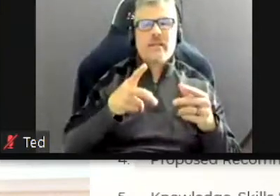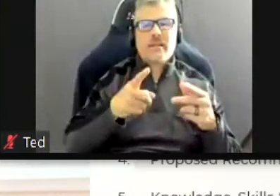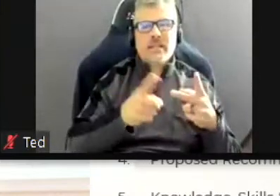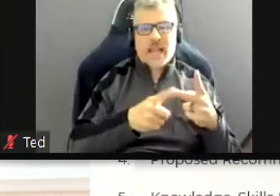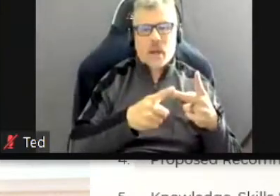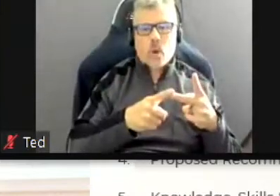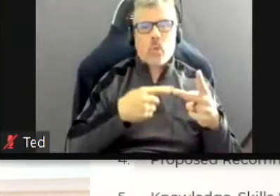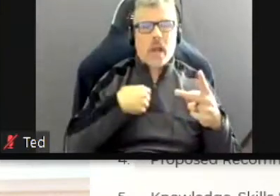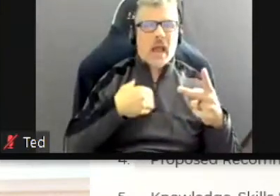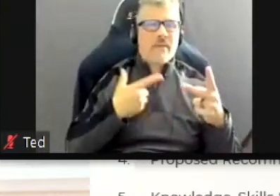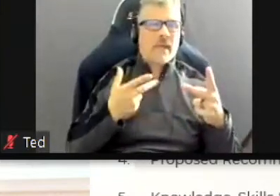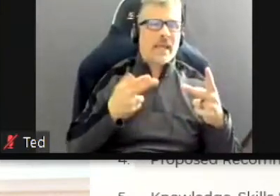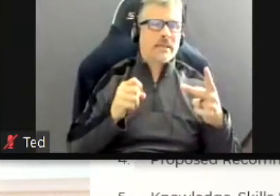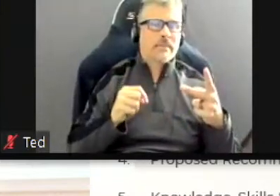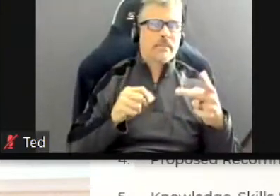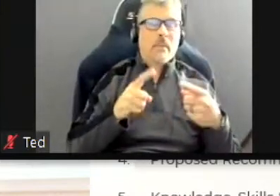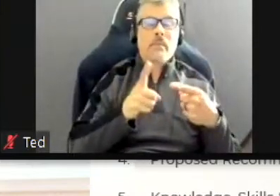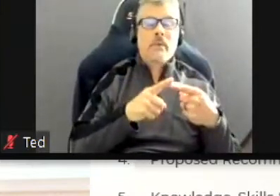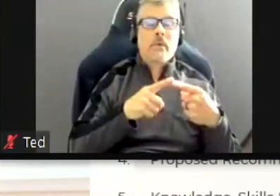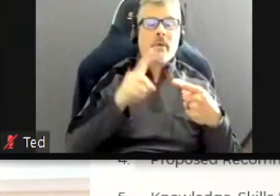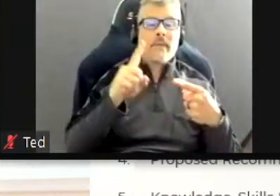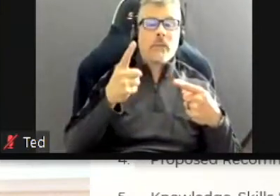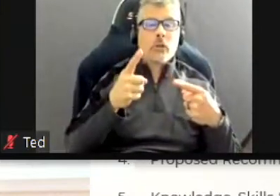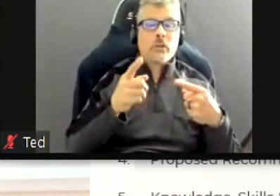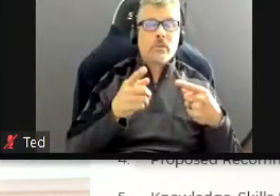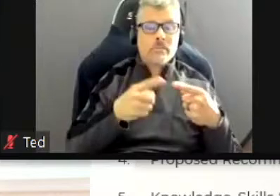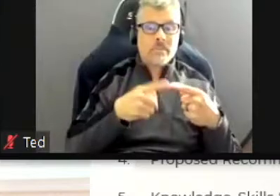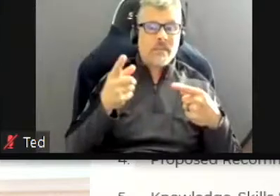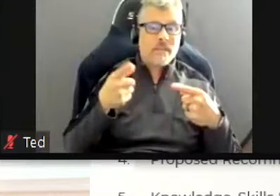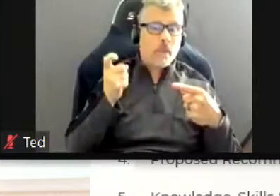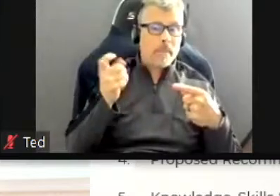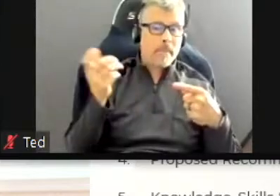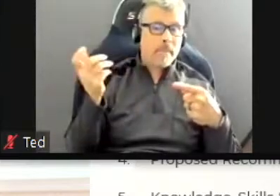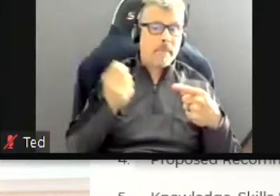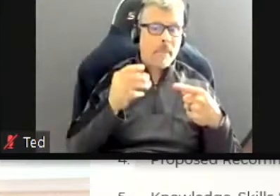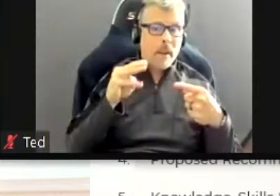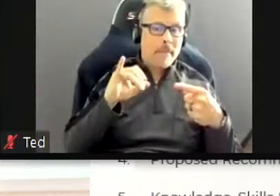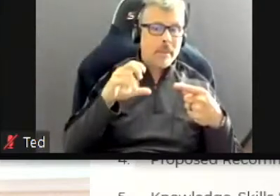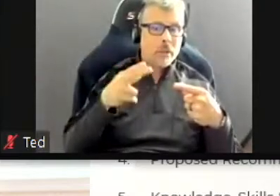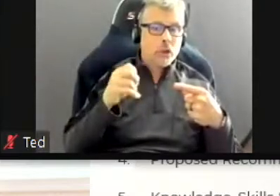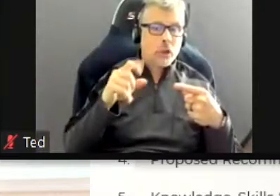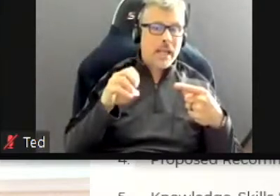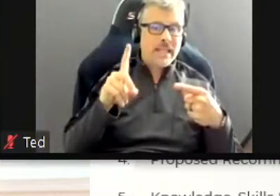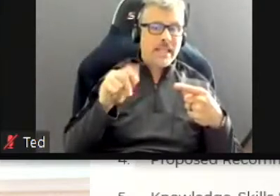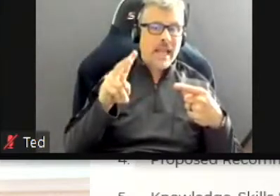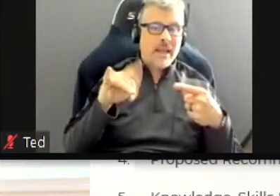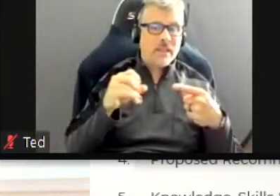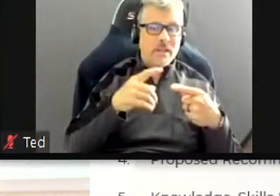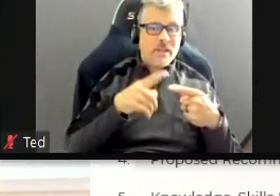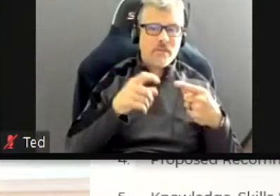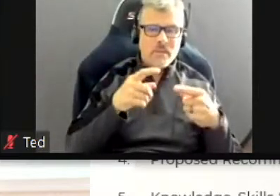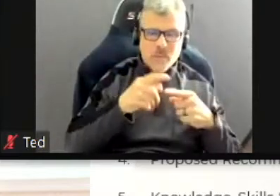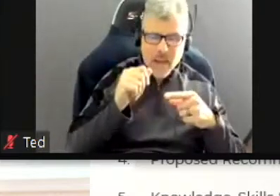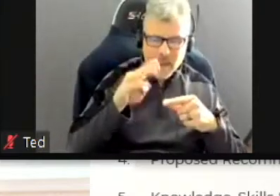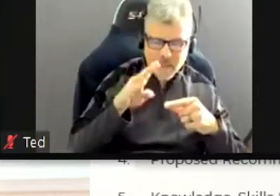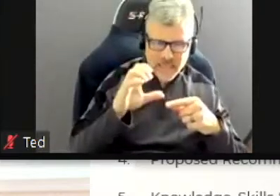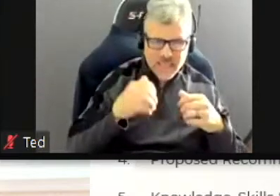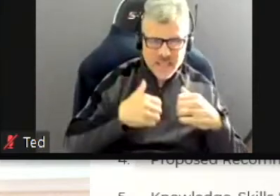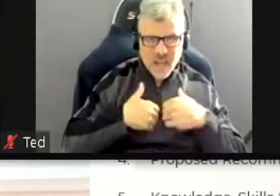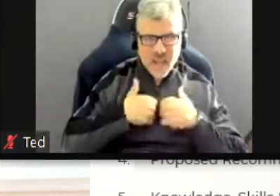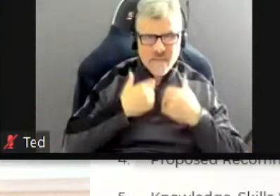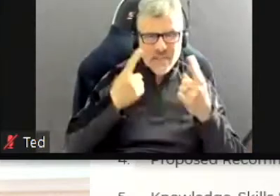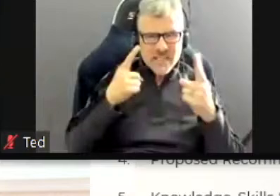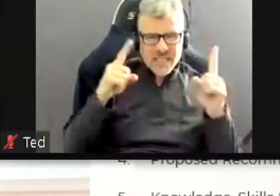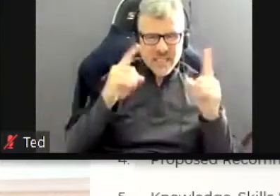guest. The first one is very small. It's from Michelle Davis from ABC's for Life Success.